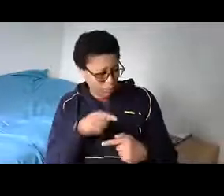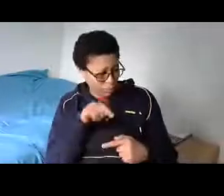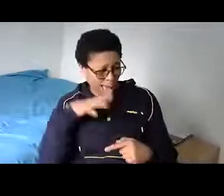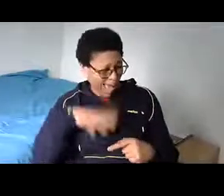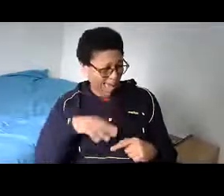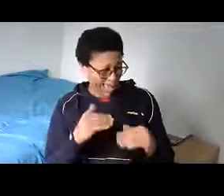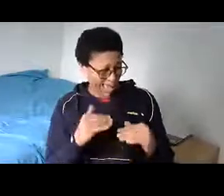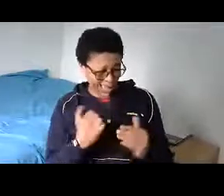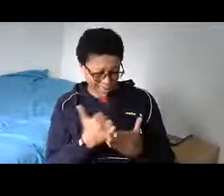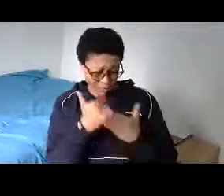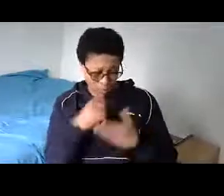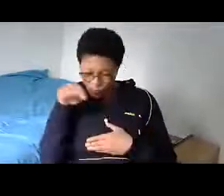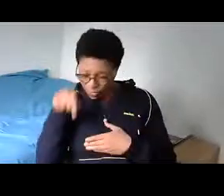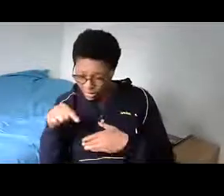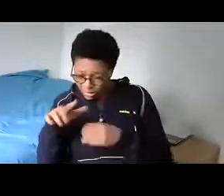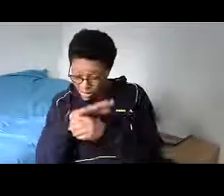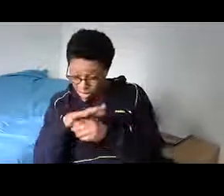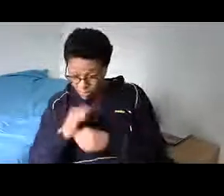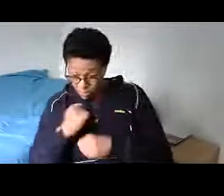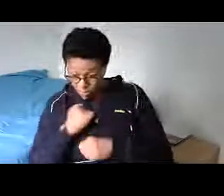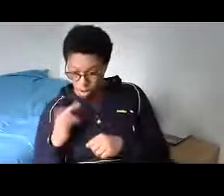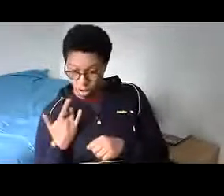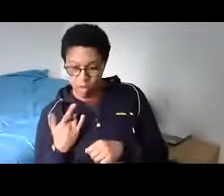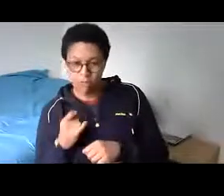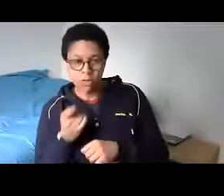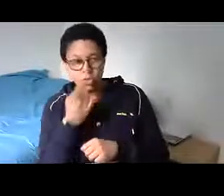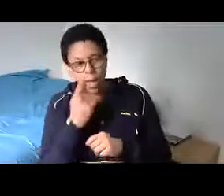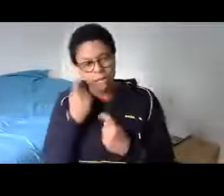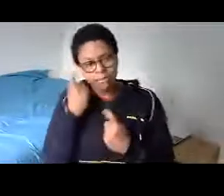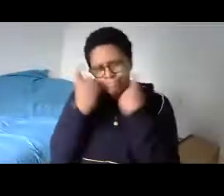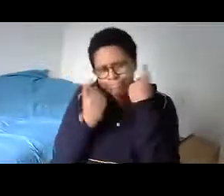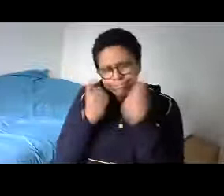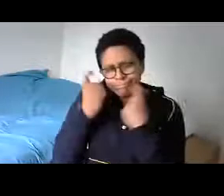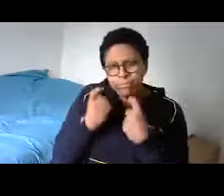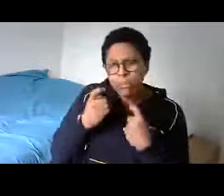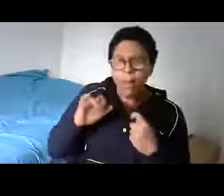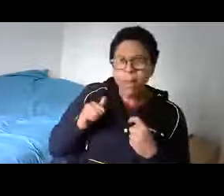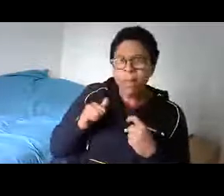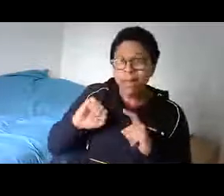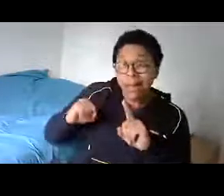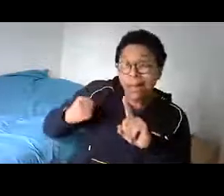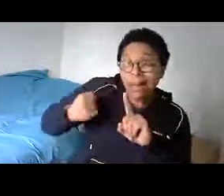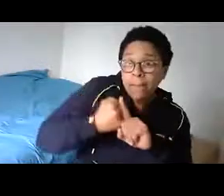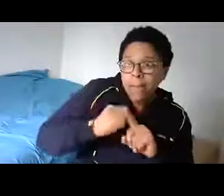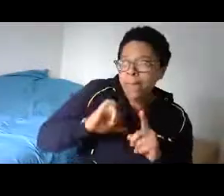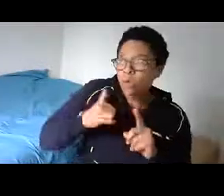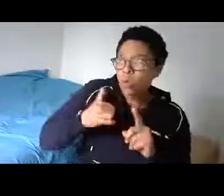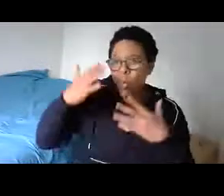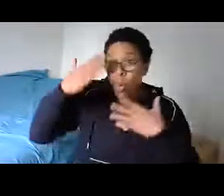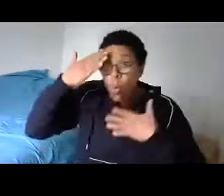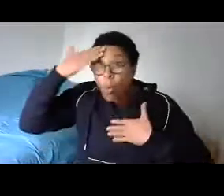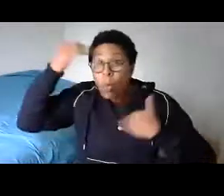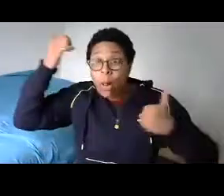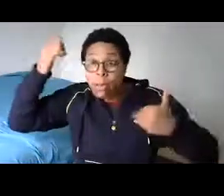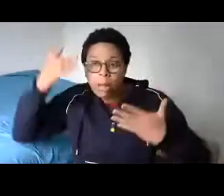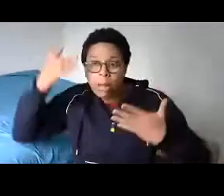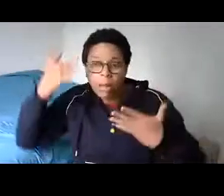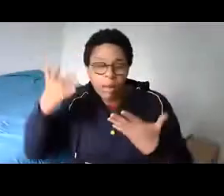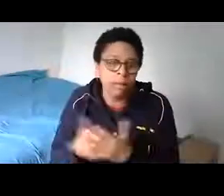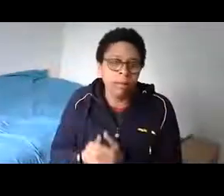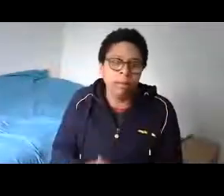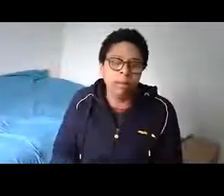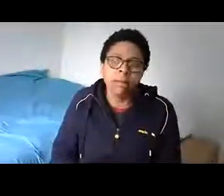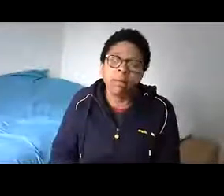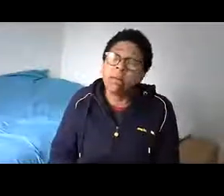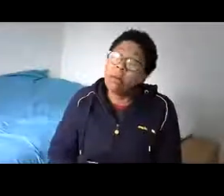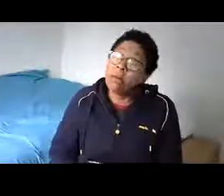that, or the impact or on well-being, and so yeah, I suppose best